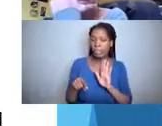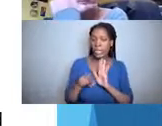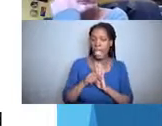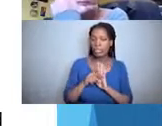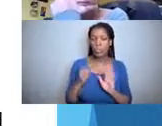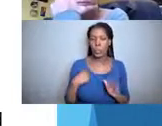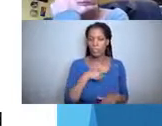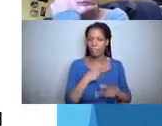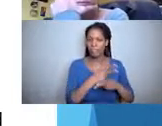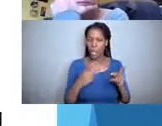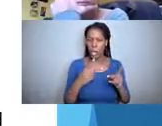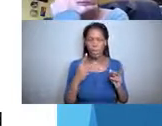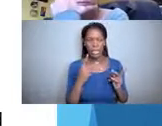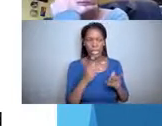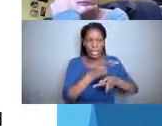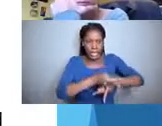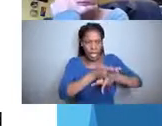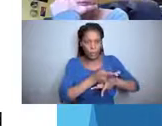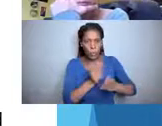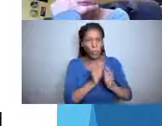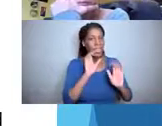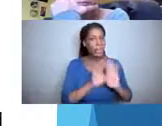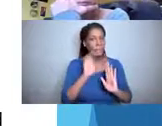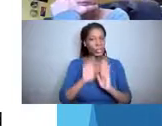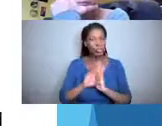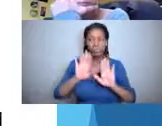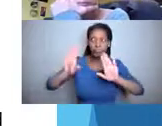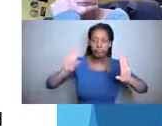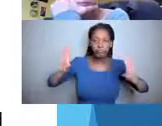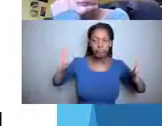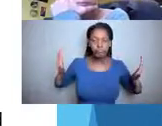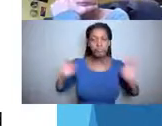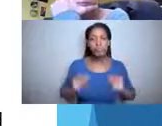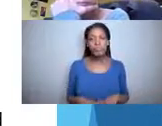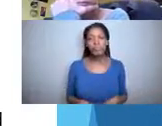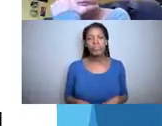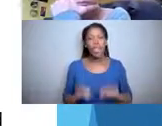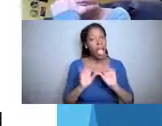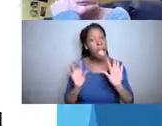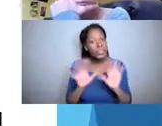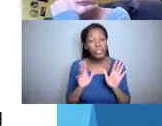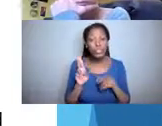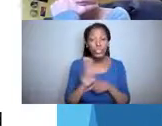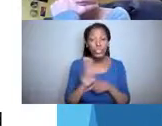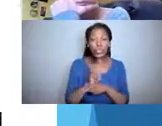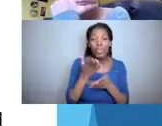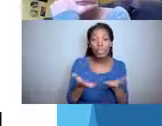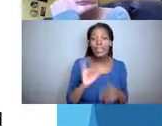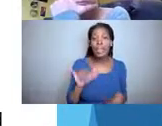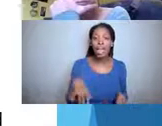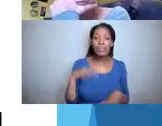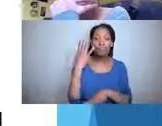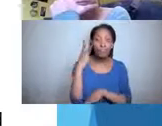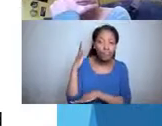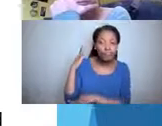think is a big part of this um obviously things like you know nature so landscape paintings photography that um